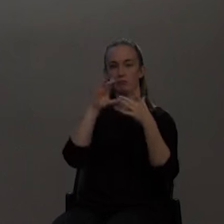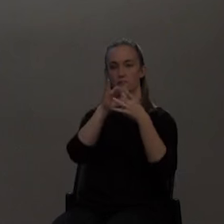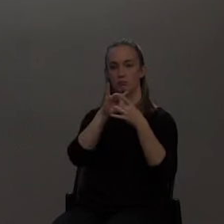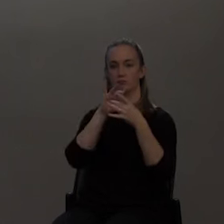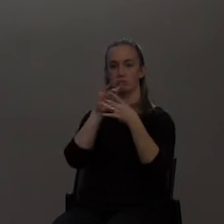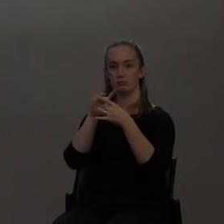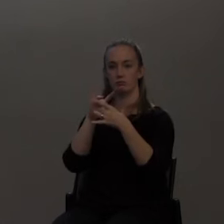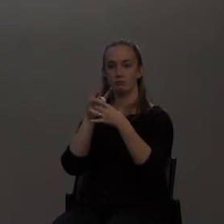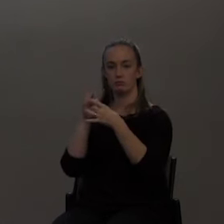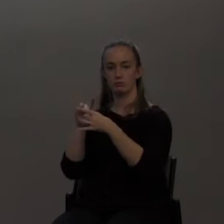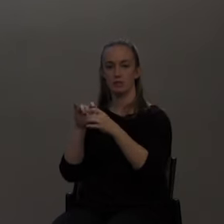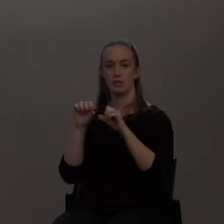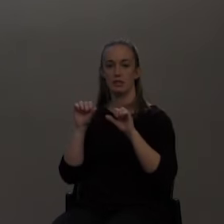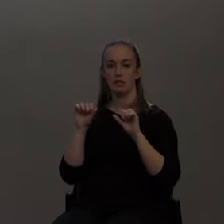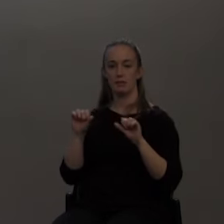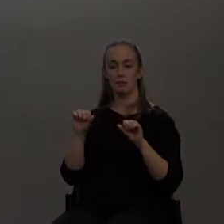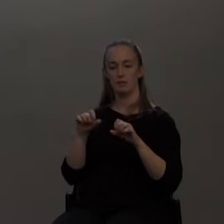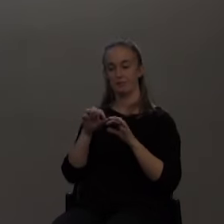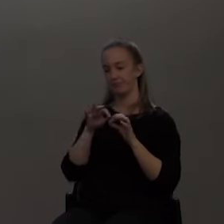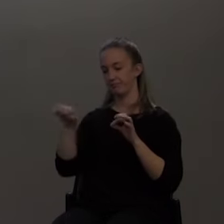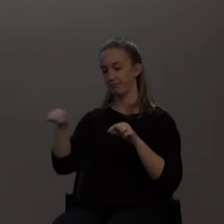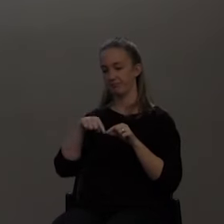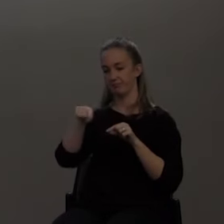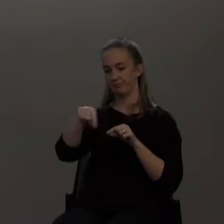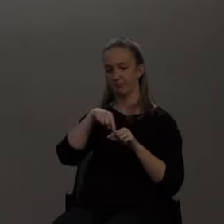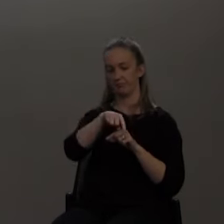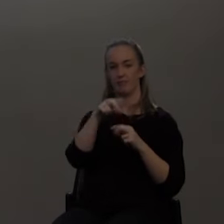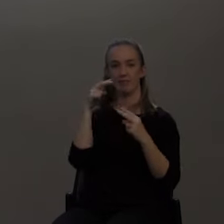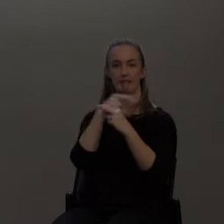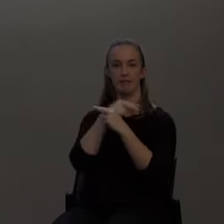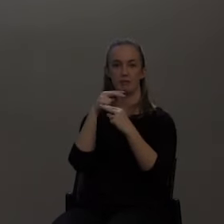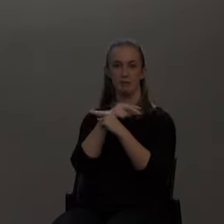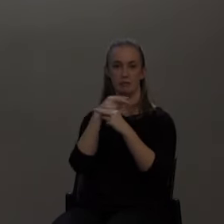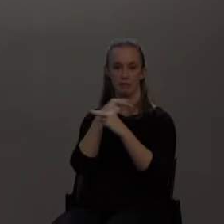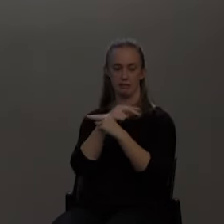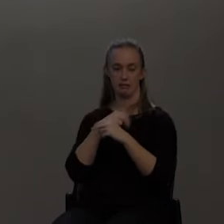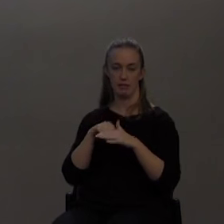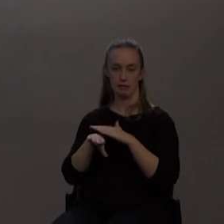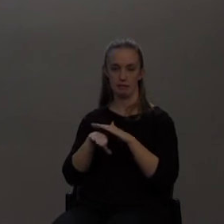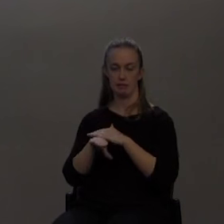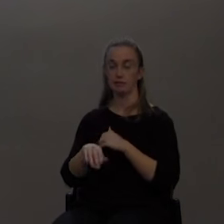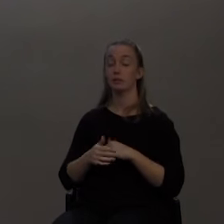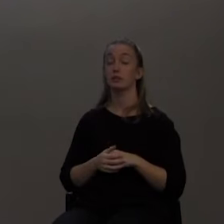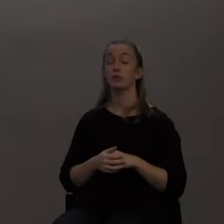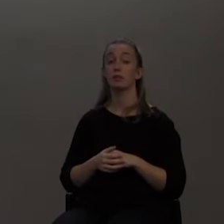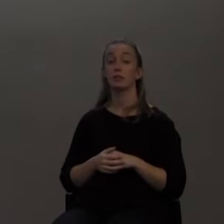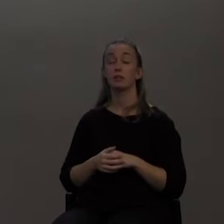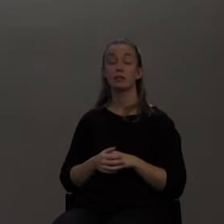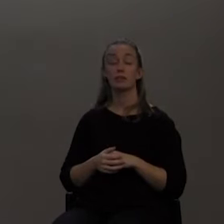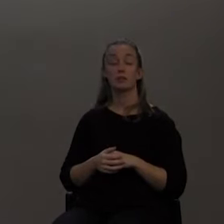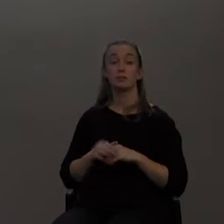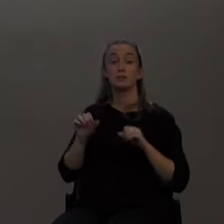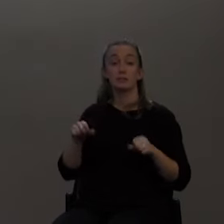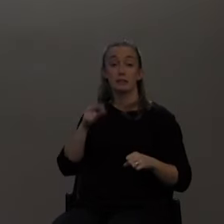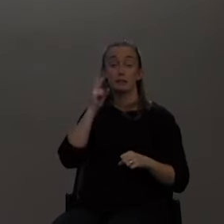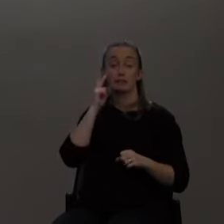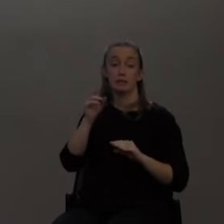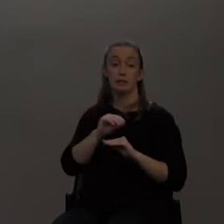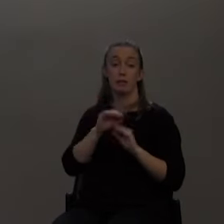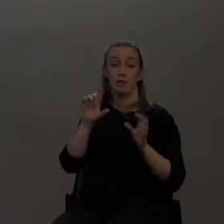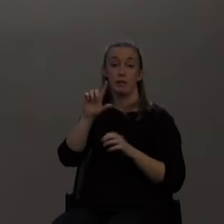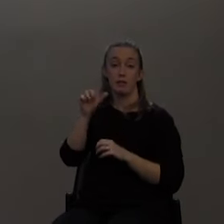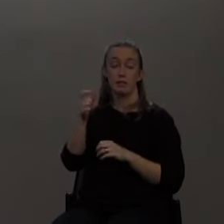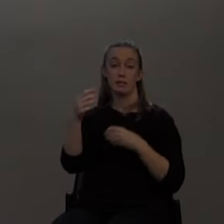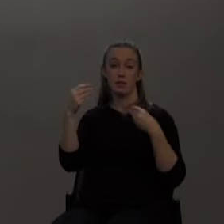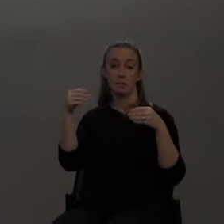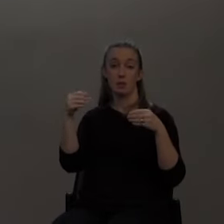with the potential to be steps from interstate access. So, as we're seeing in the Lexington market, they're experiencing